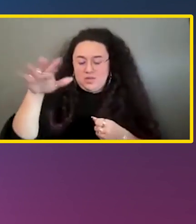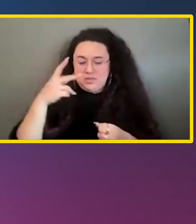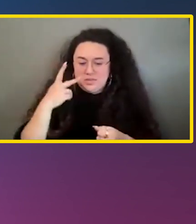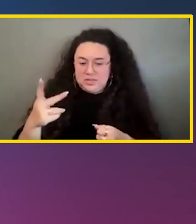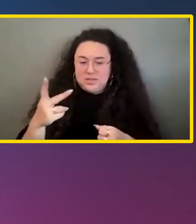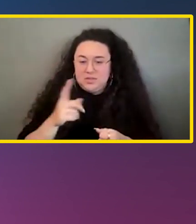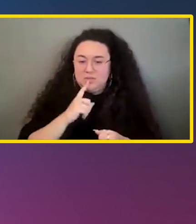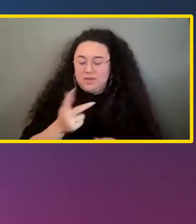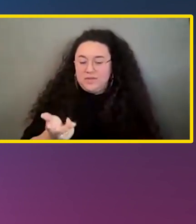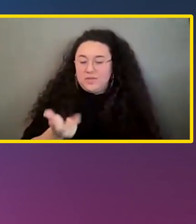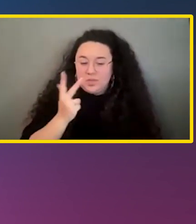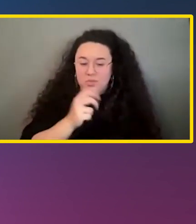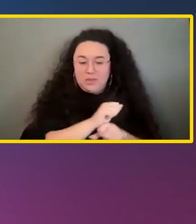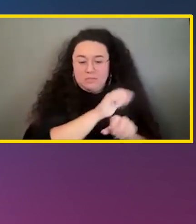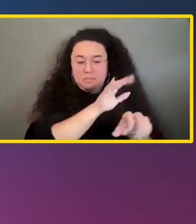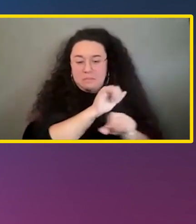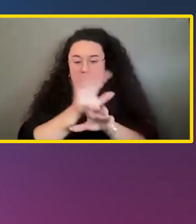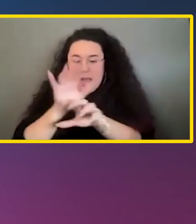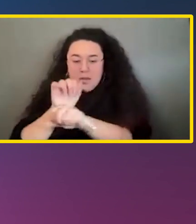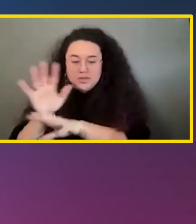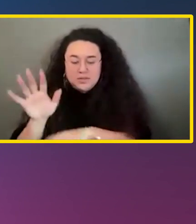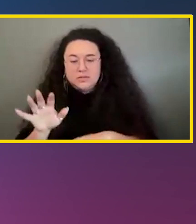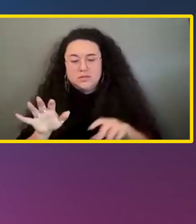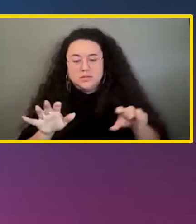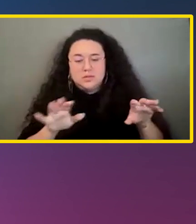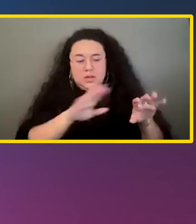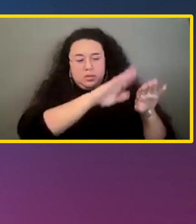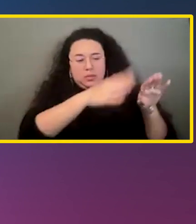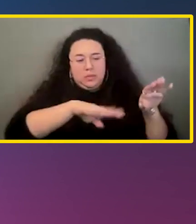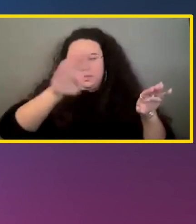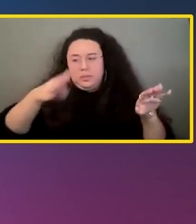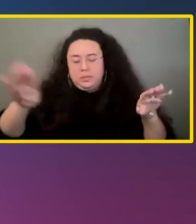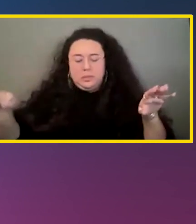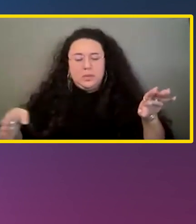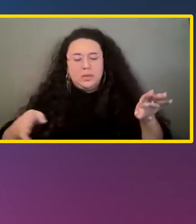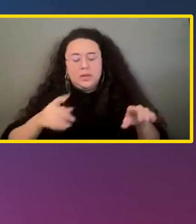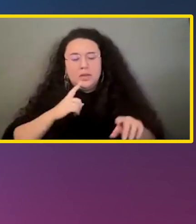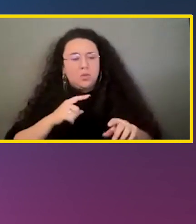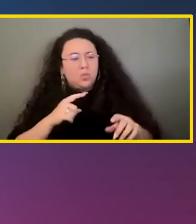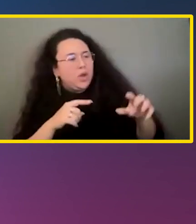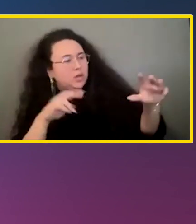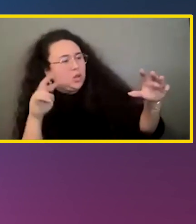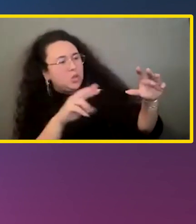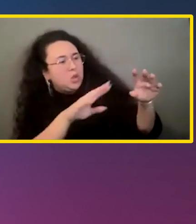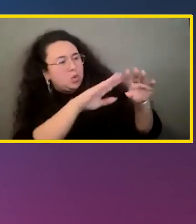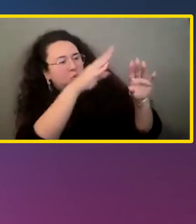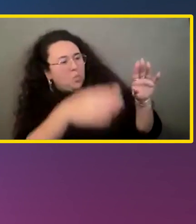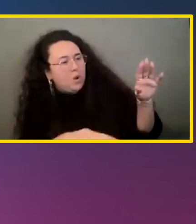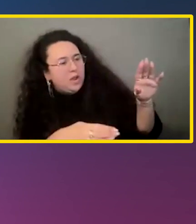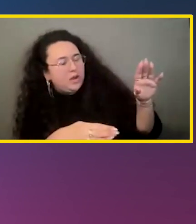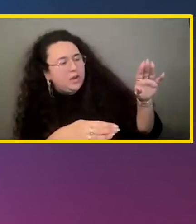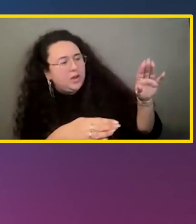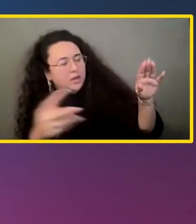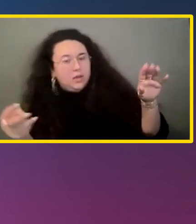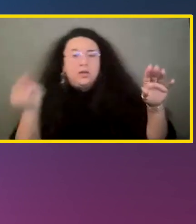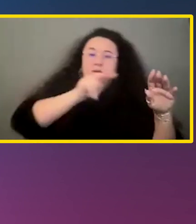that there were really three. So if you were on one side of the mountain, it looked like three, and on this side, it looked like one. And what we're asking